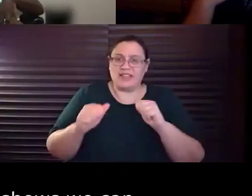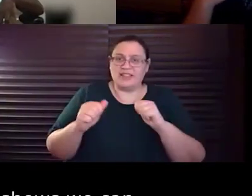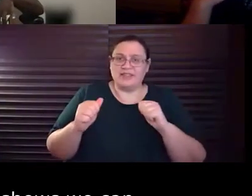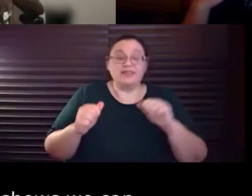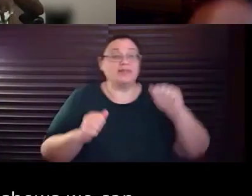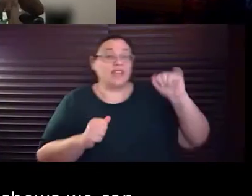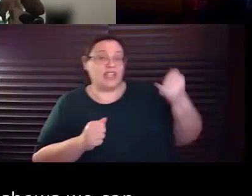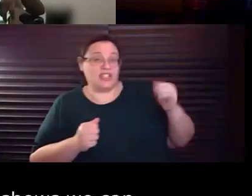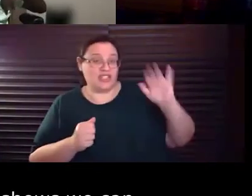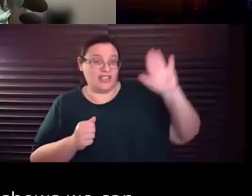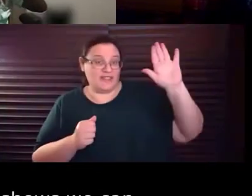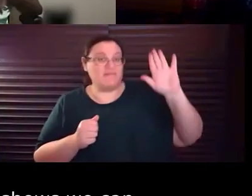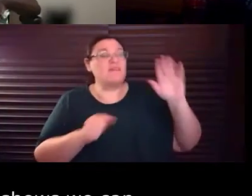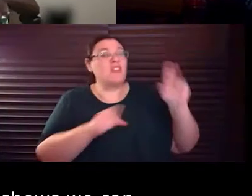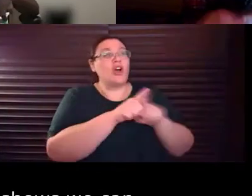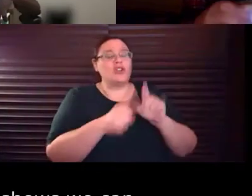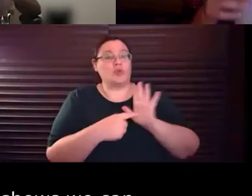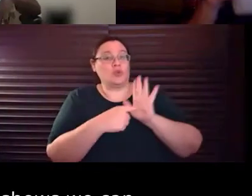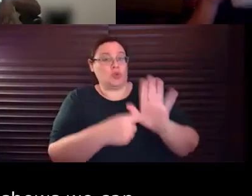also shows that we can make our